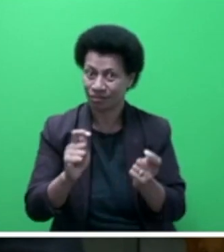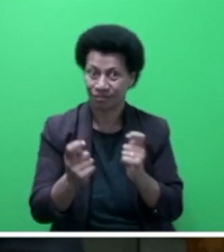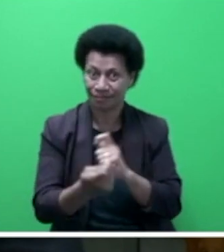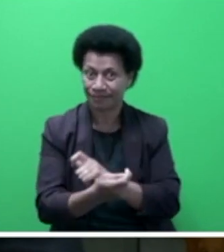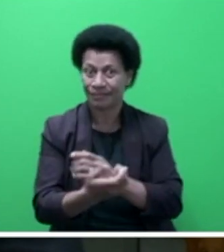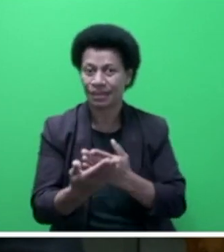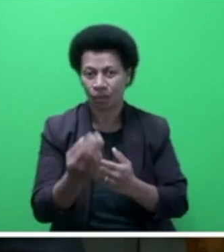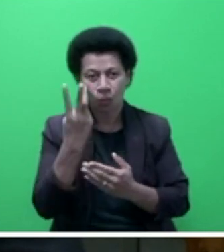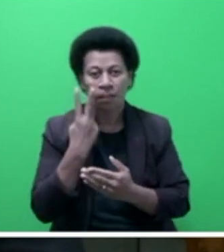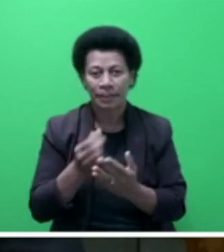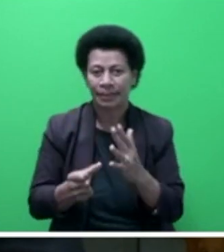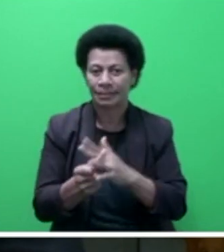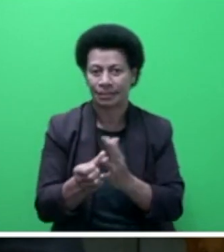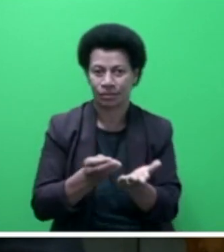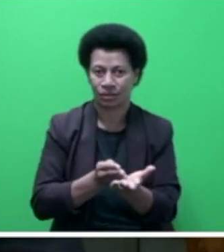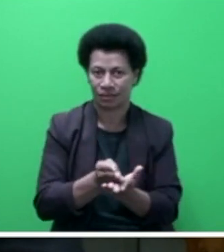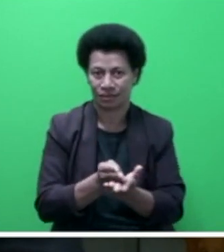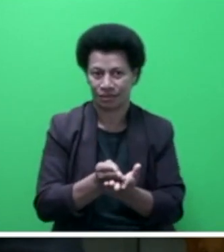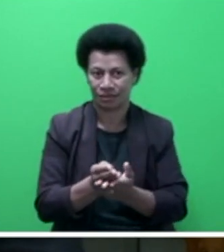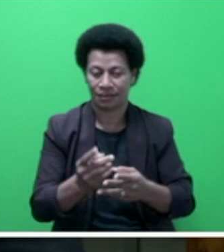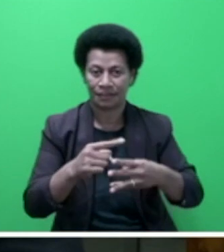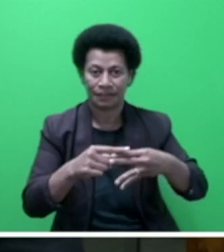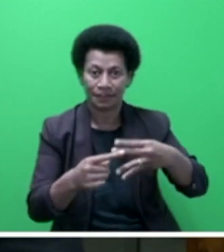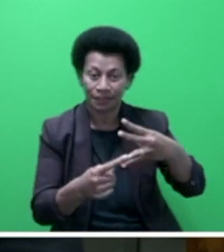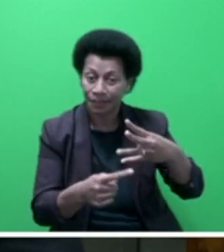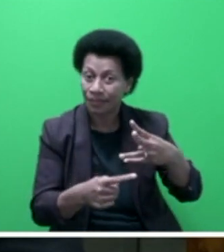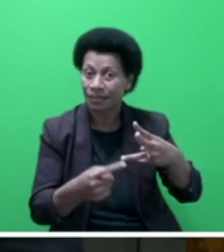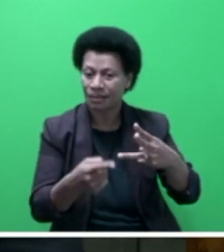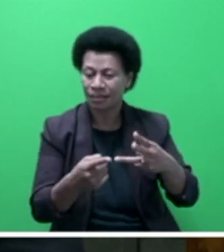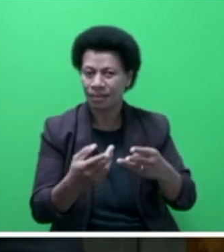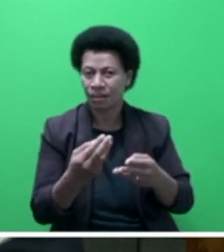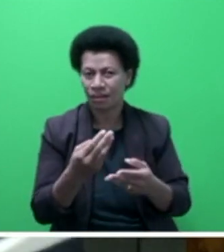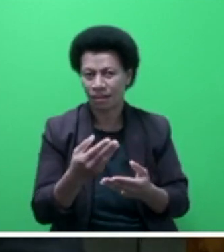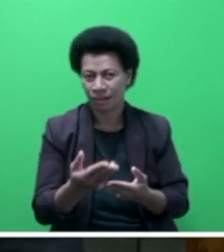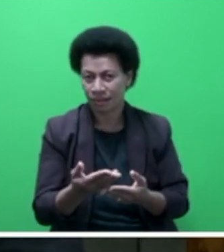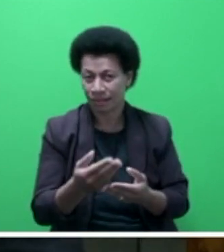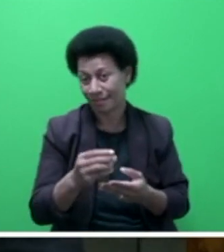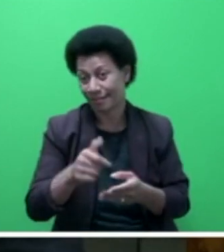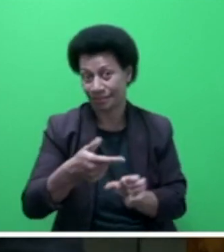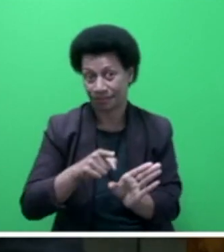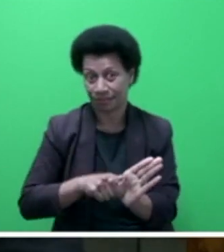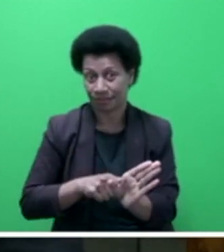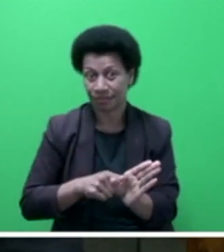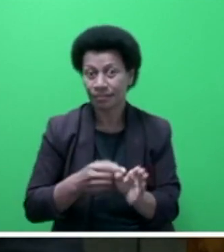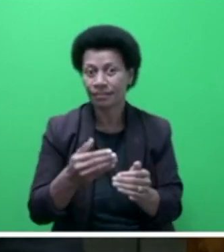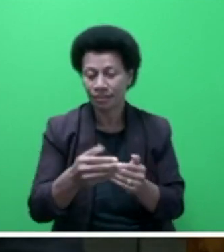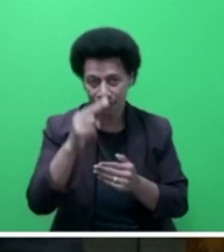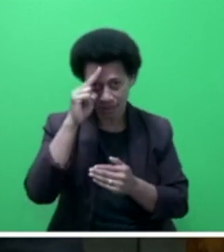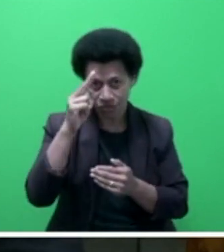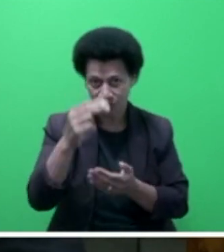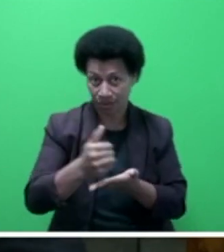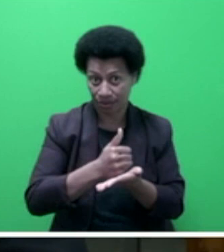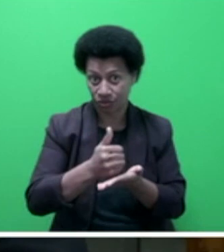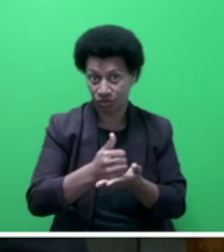services. The 3 major initiatives for the National Women's Machinery in this upcoming year are the National Action Plan